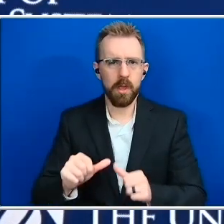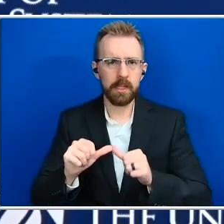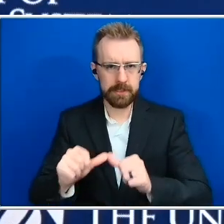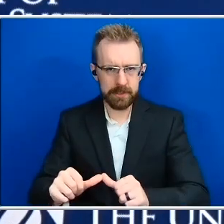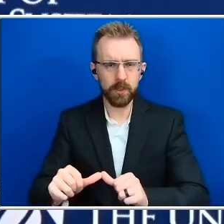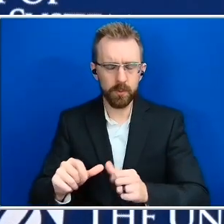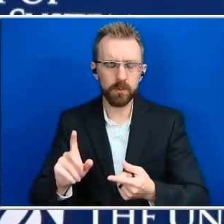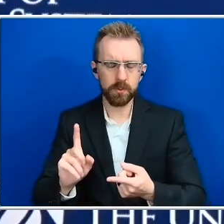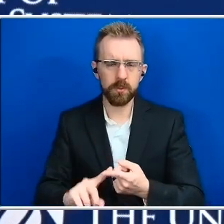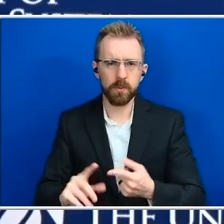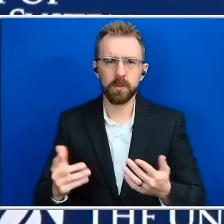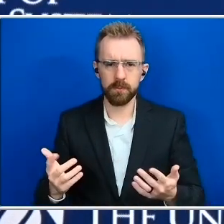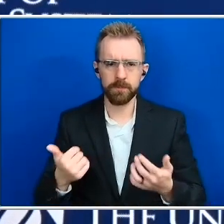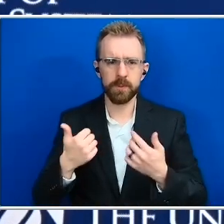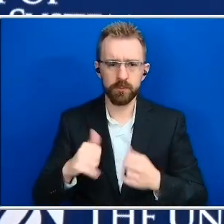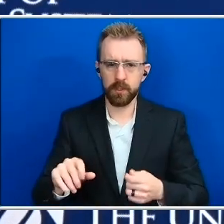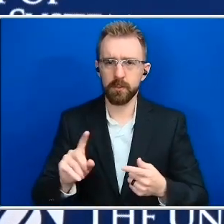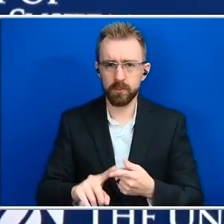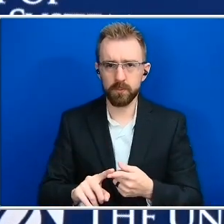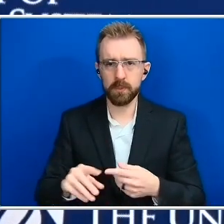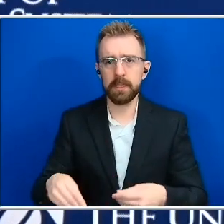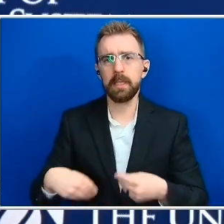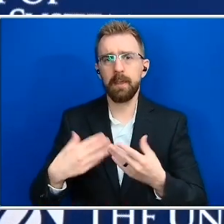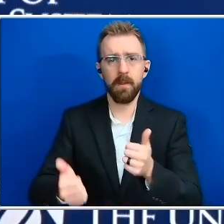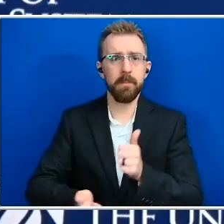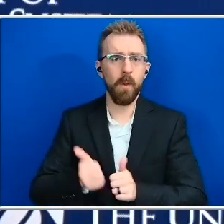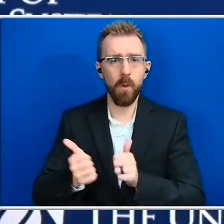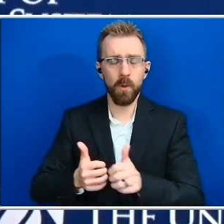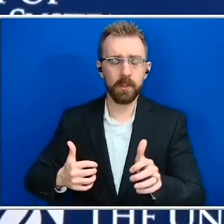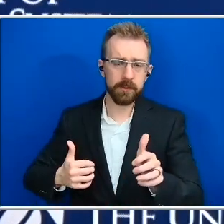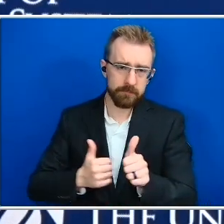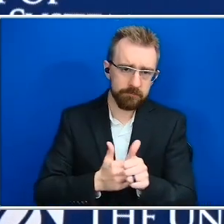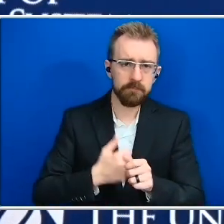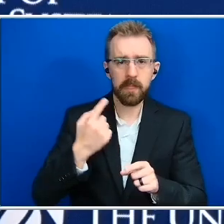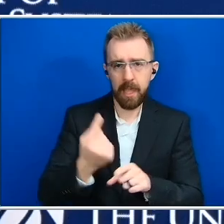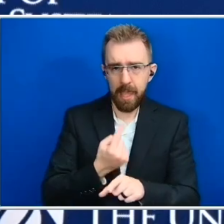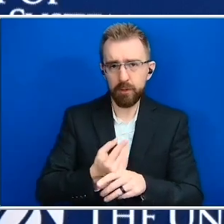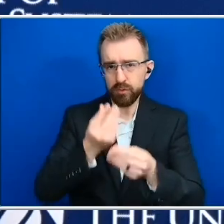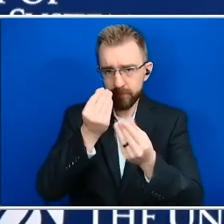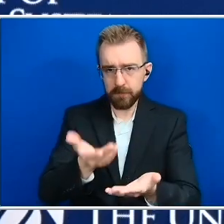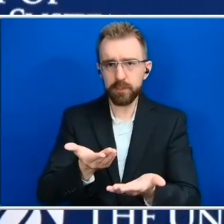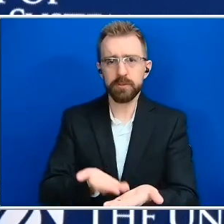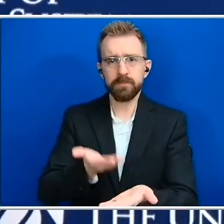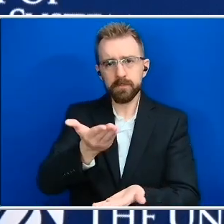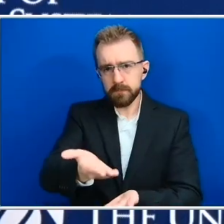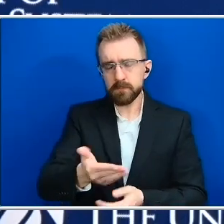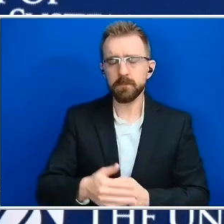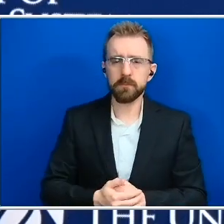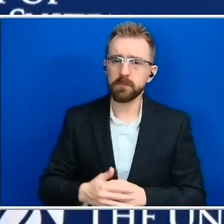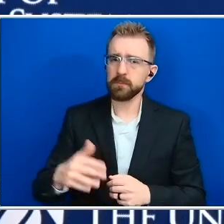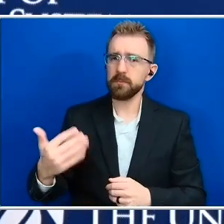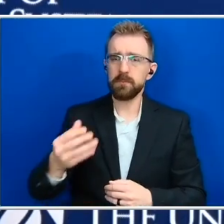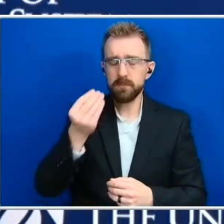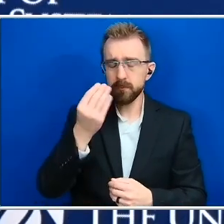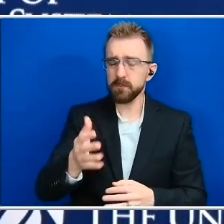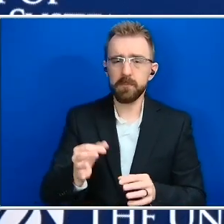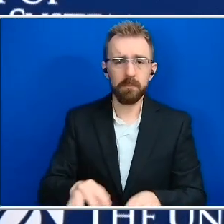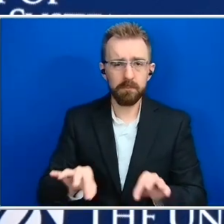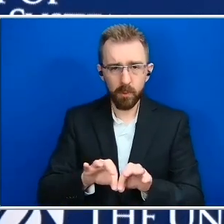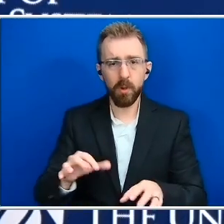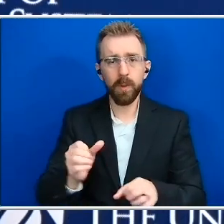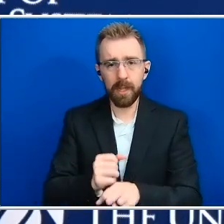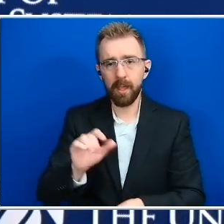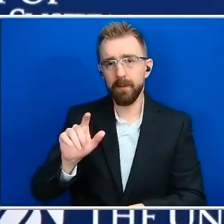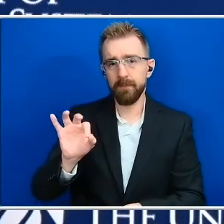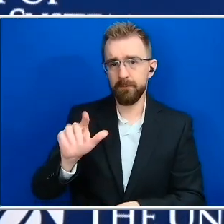try to give you the most accurate, up-to-date information. It is vitally important that everybody does get their influenza vaccine for